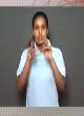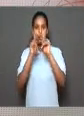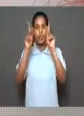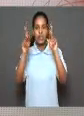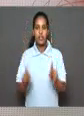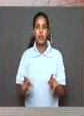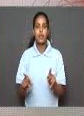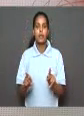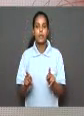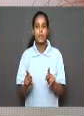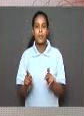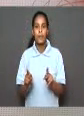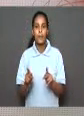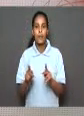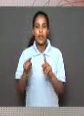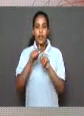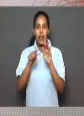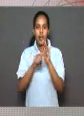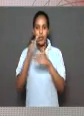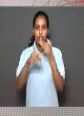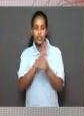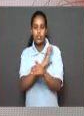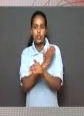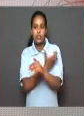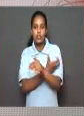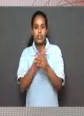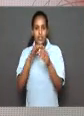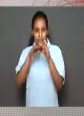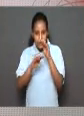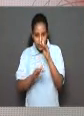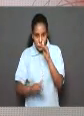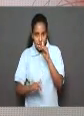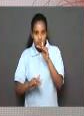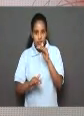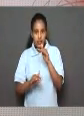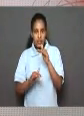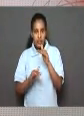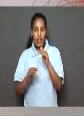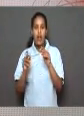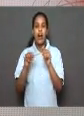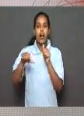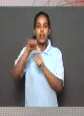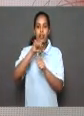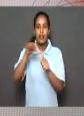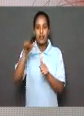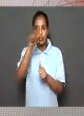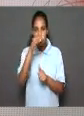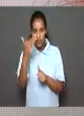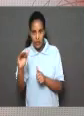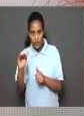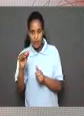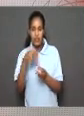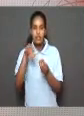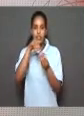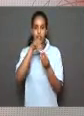on the periodic table, ionization energy decreases as the atomic